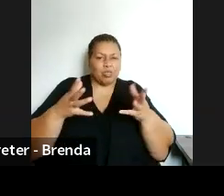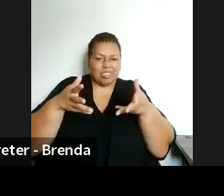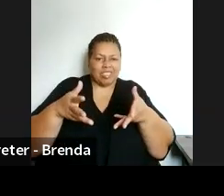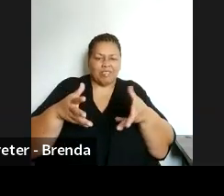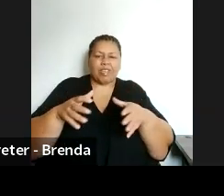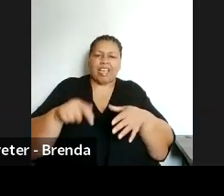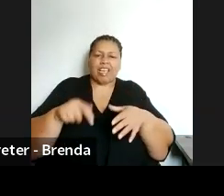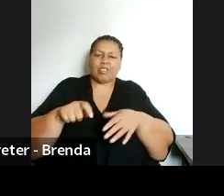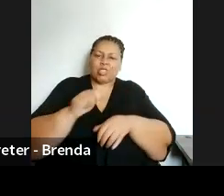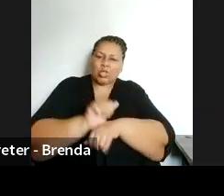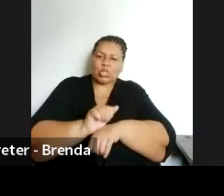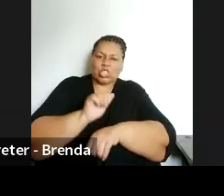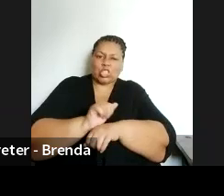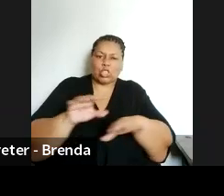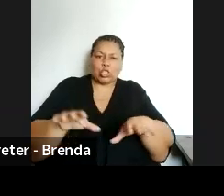different